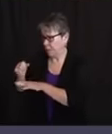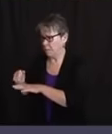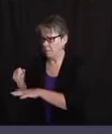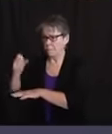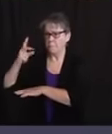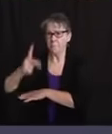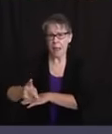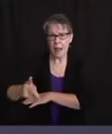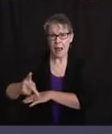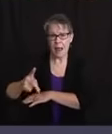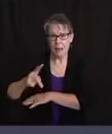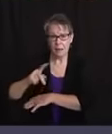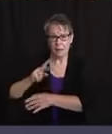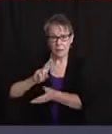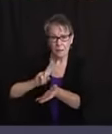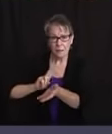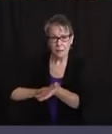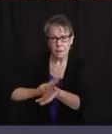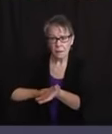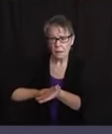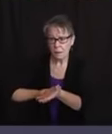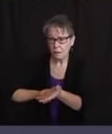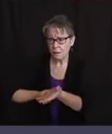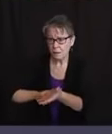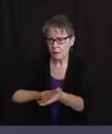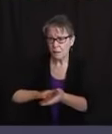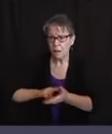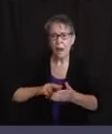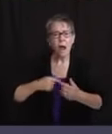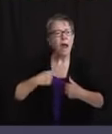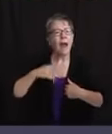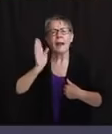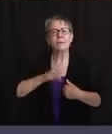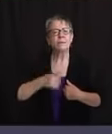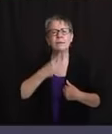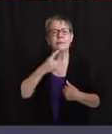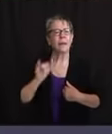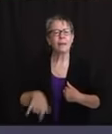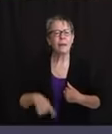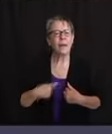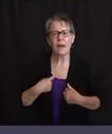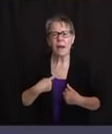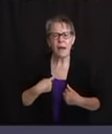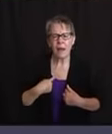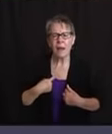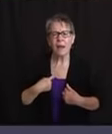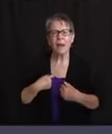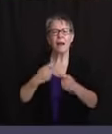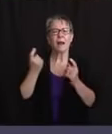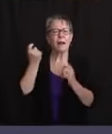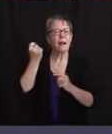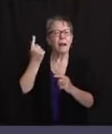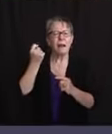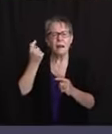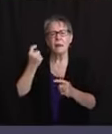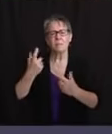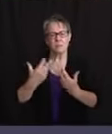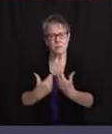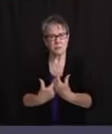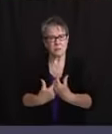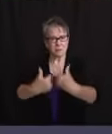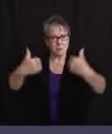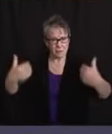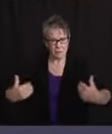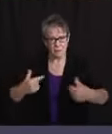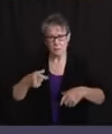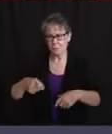cohorting, and that's a word I want to make sure folks know what that means, separating patients as well as staff. It's not clear.